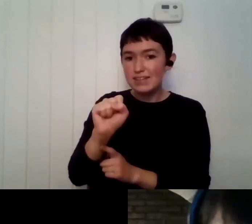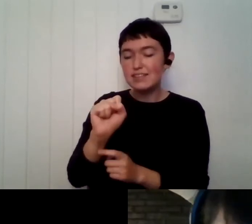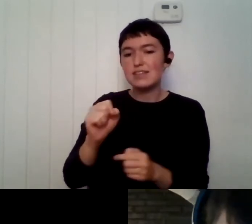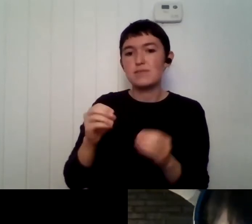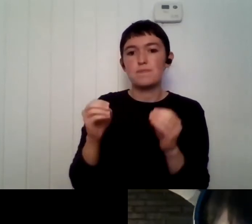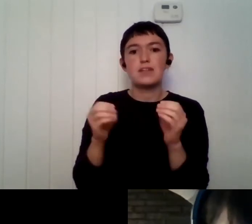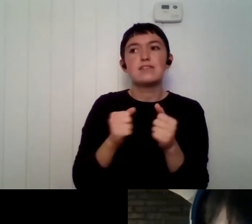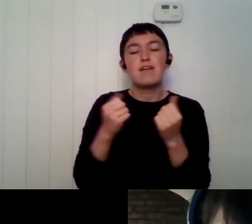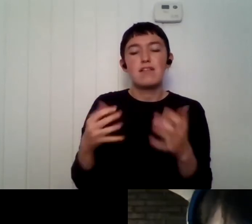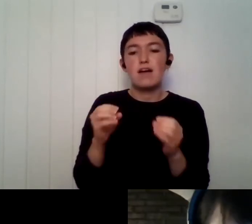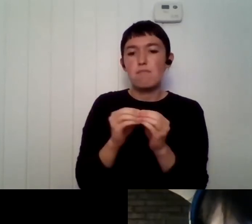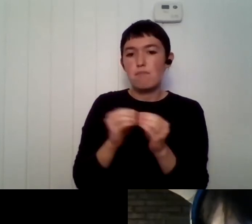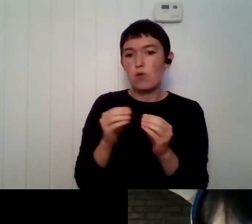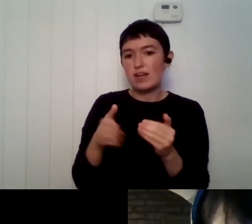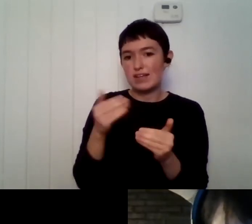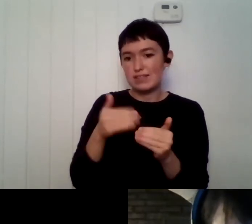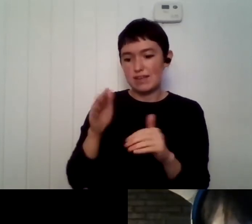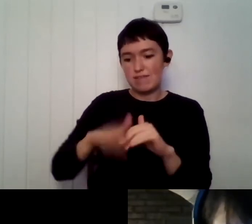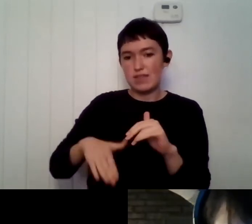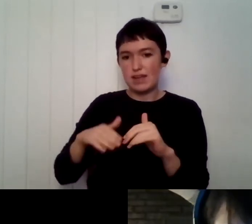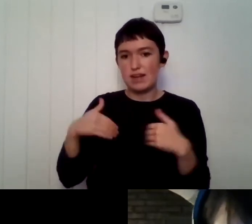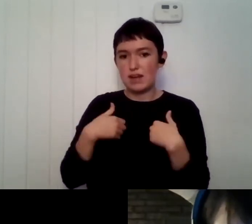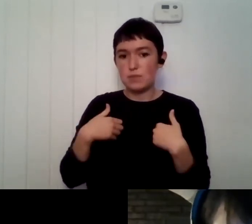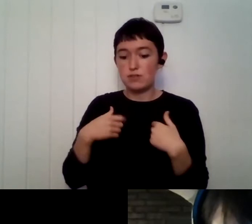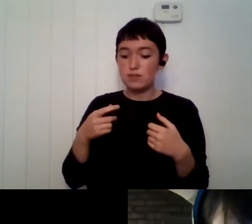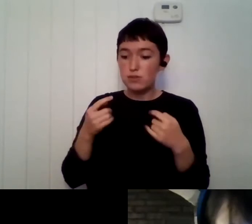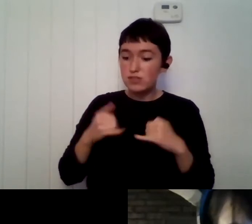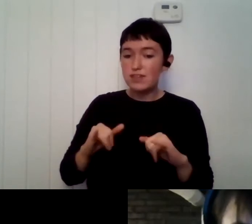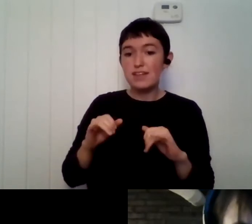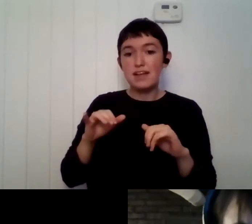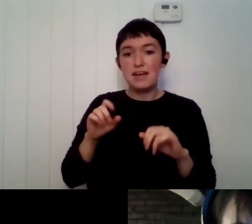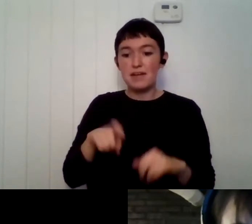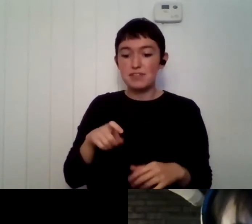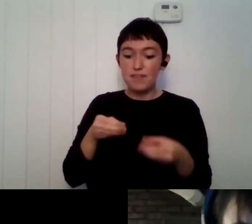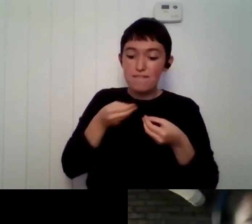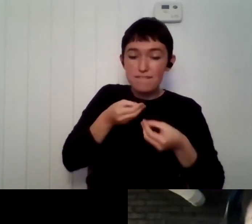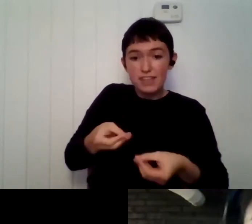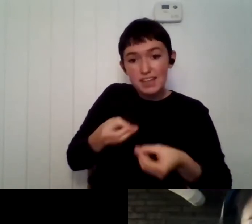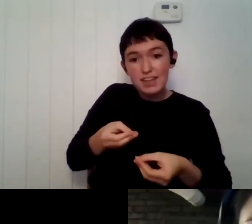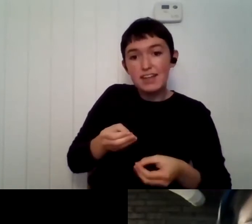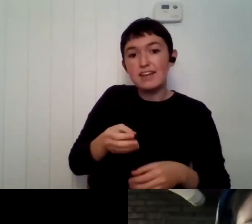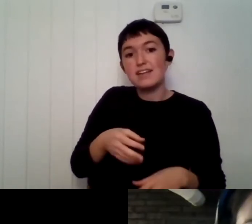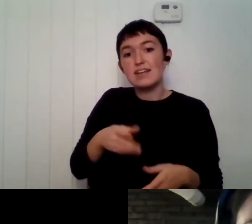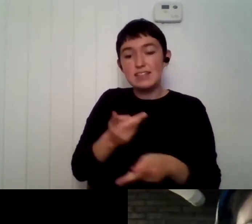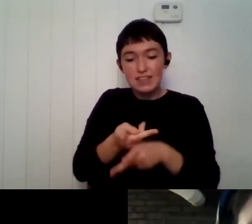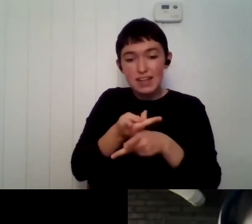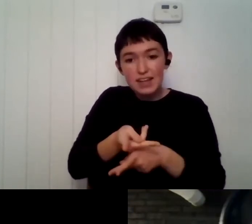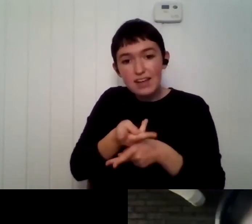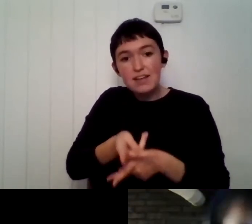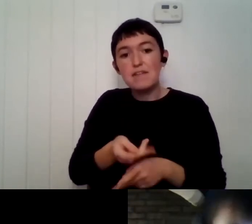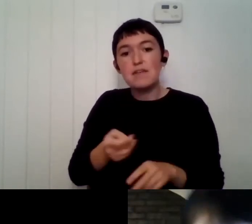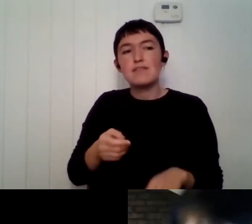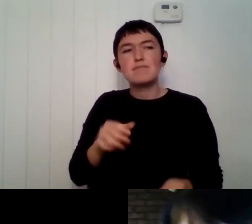cells. Cells are just so much easier. You still have to feed them, you still have to take care of them. It's kind of like having a pet plant, except a little